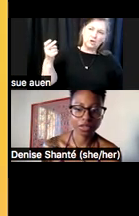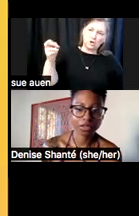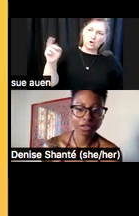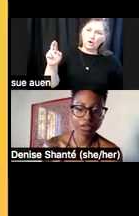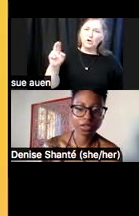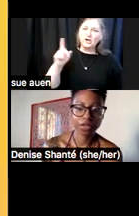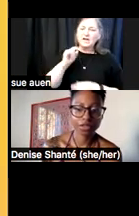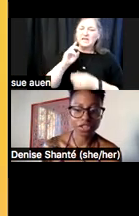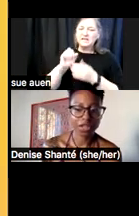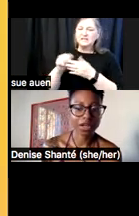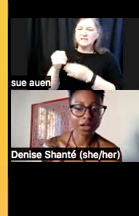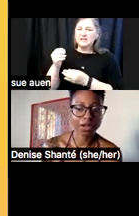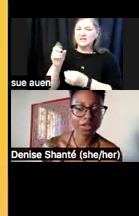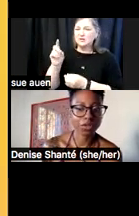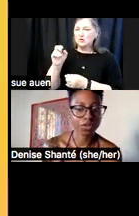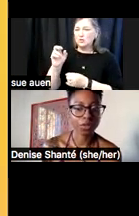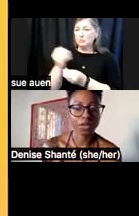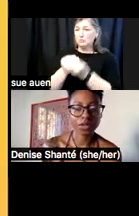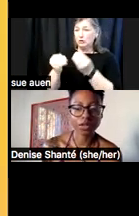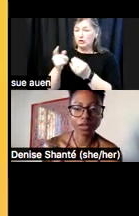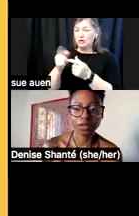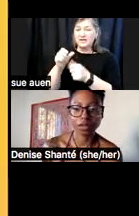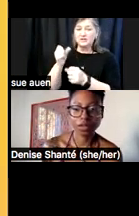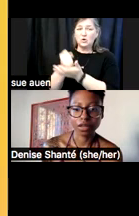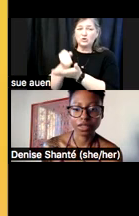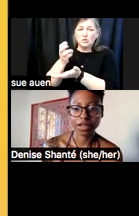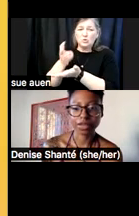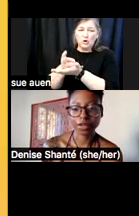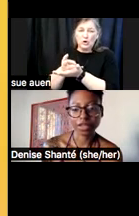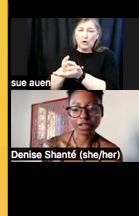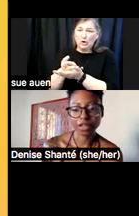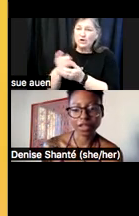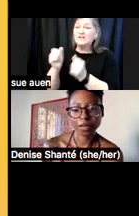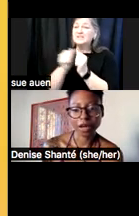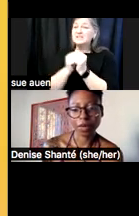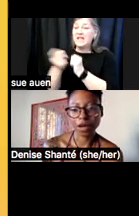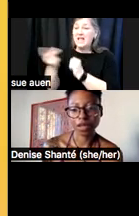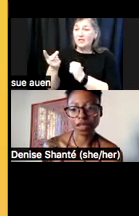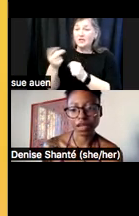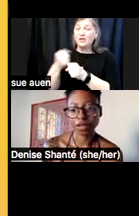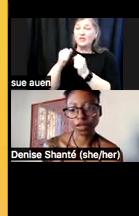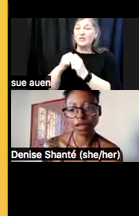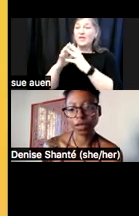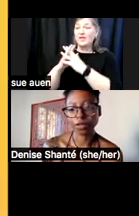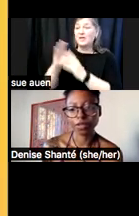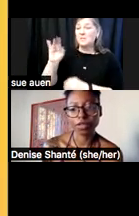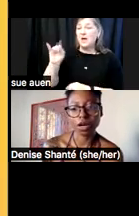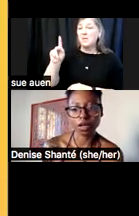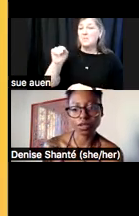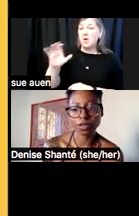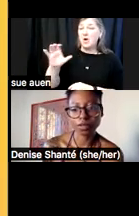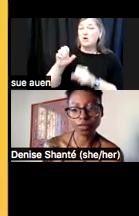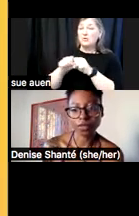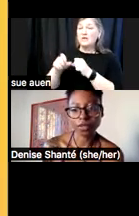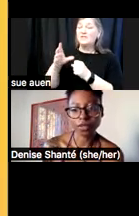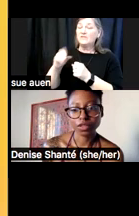doula, grief educator, and social worker. Together, they created BIPOC Death and Grief